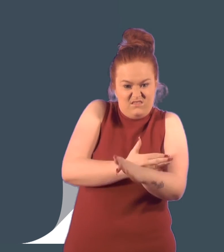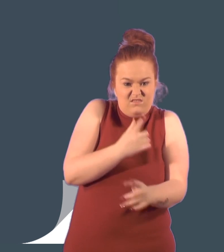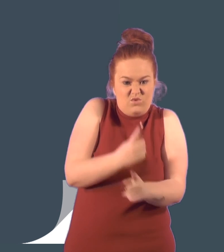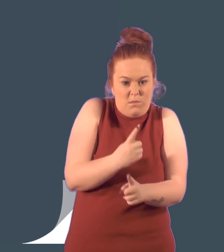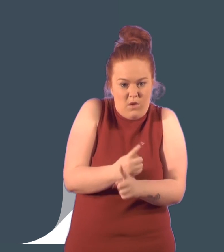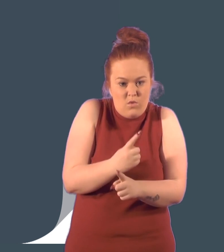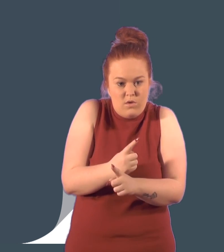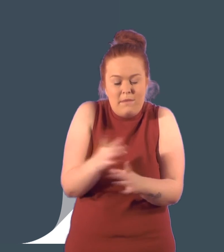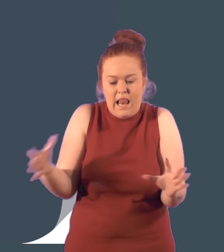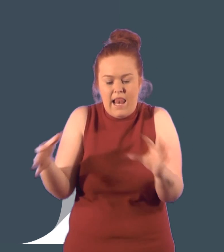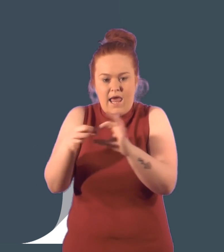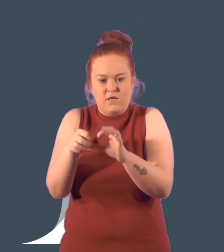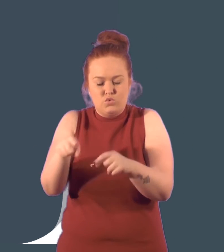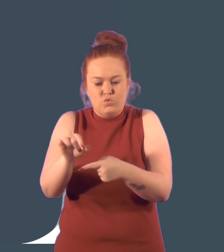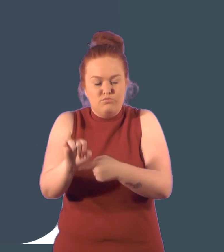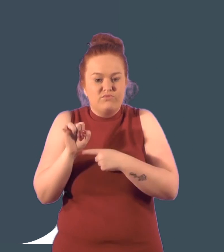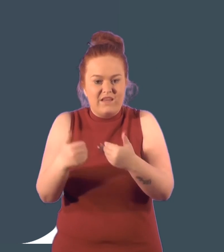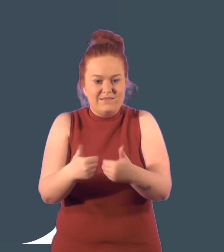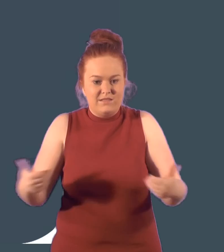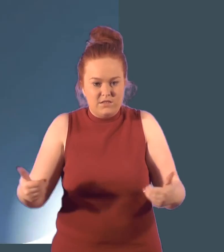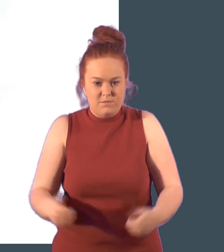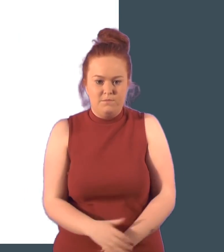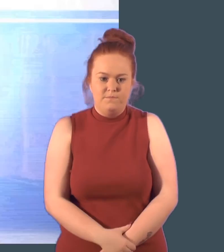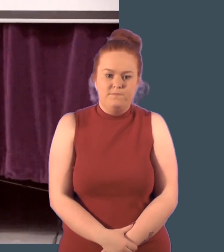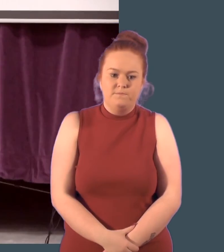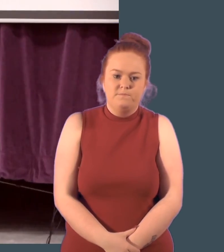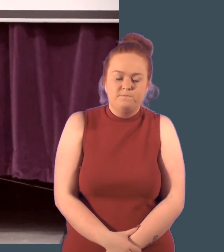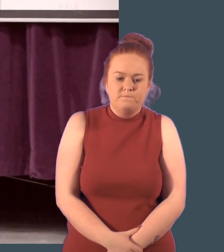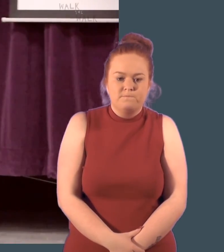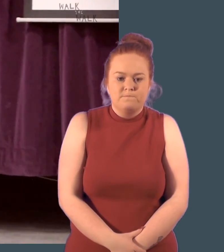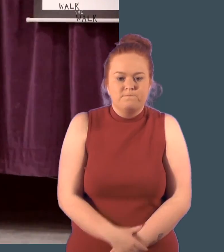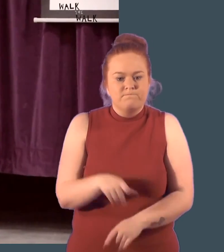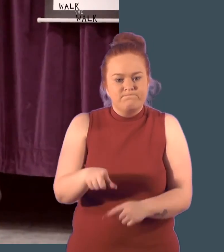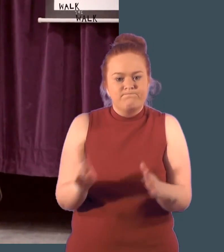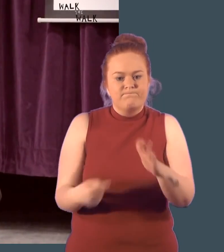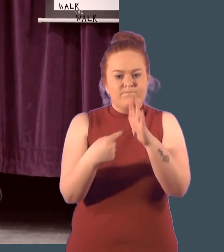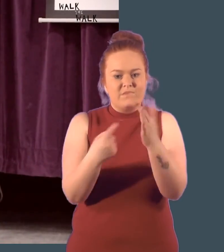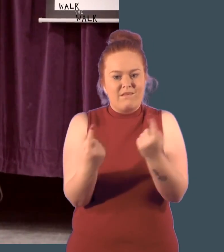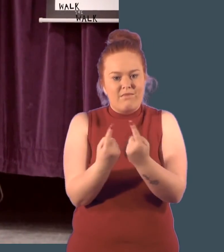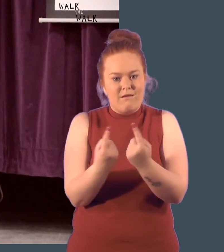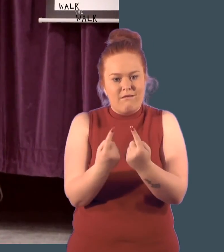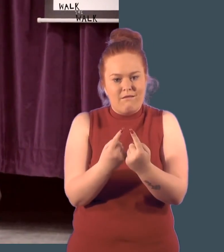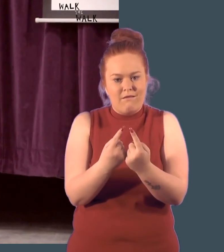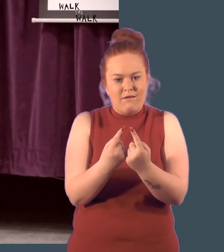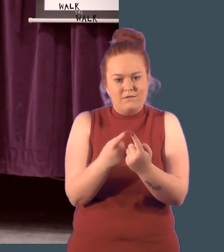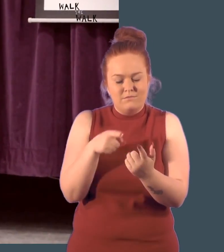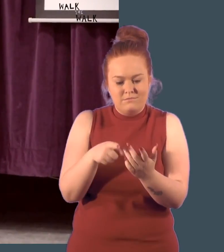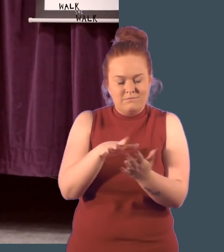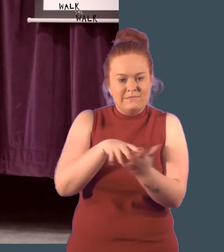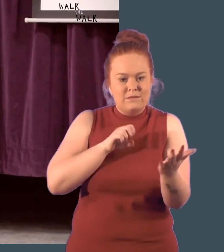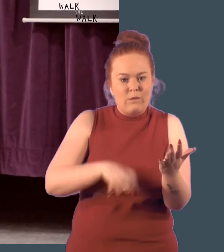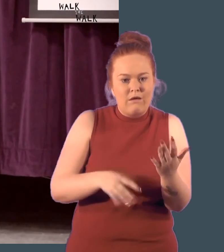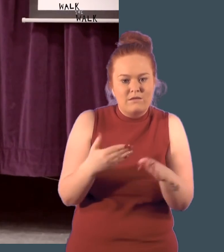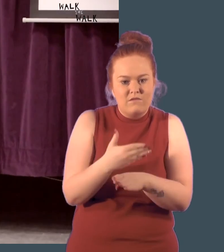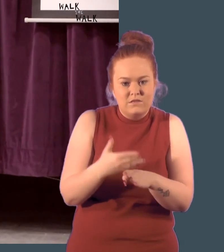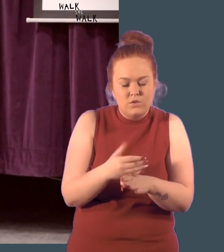these people or these organisations to tackle sectarianism. I think the main takeaway from this activity is there is no right or wrong